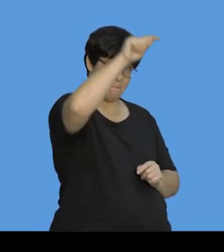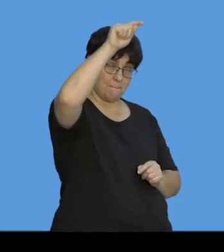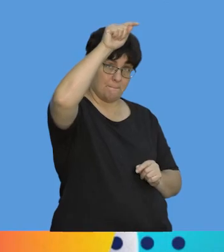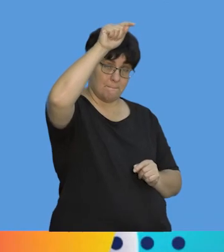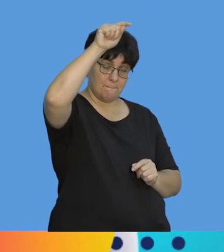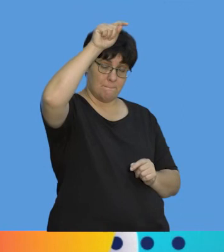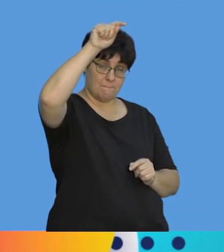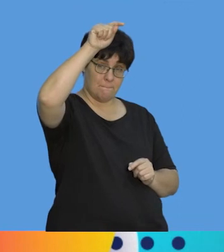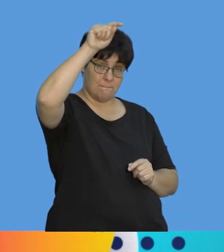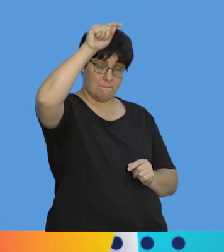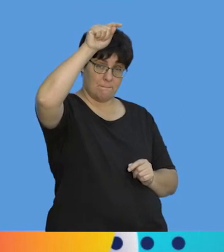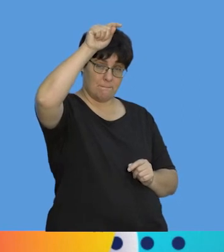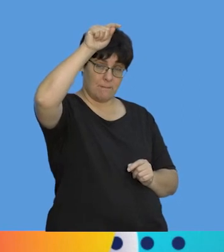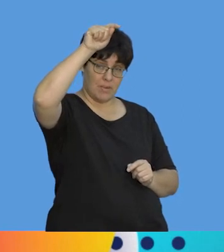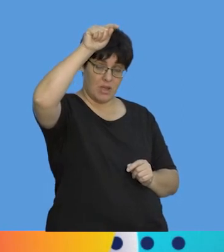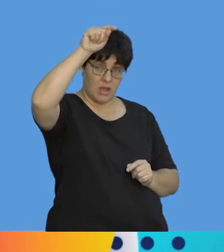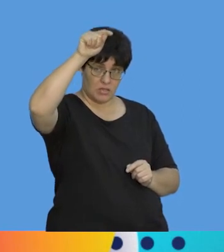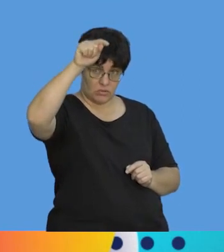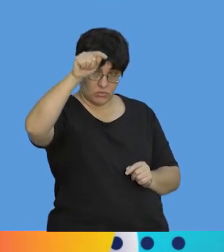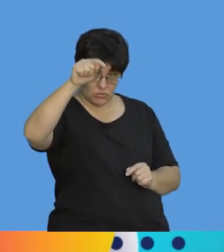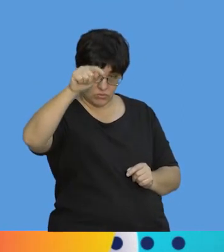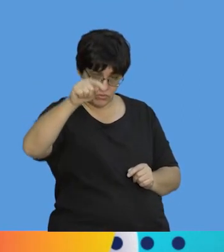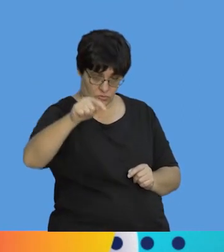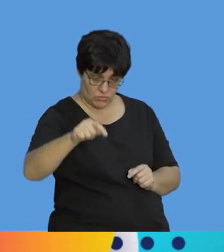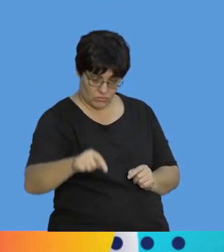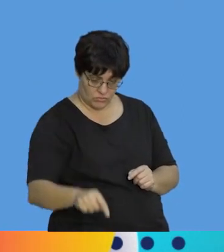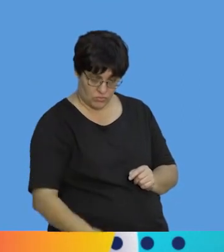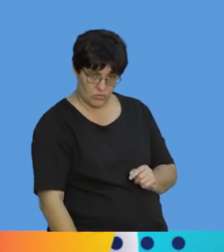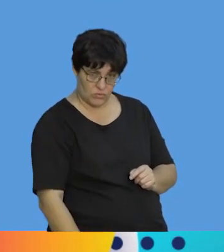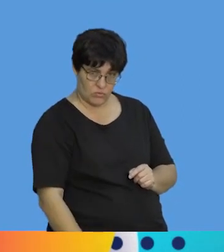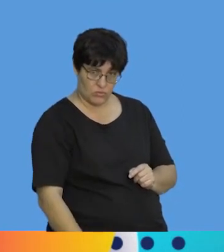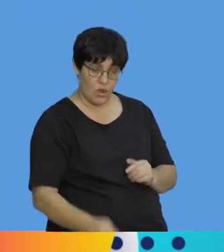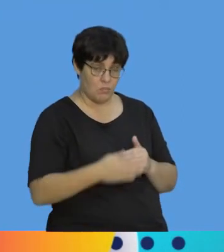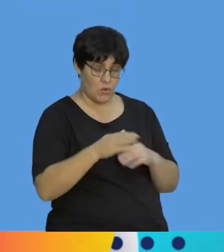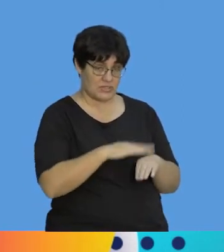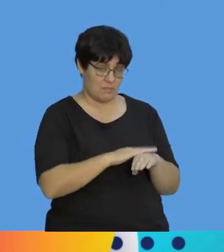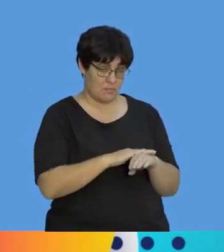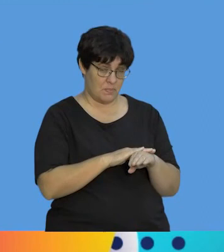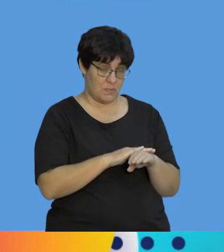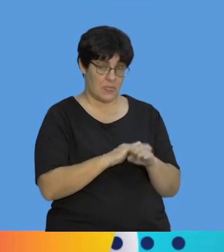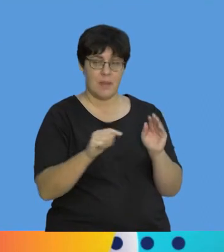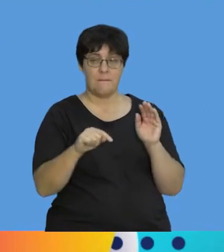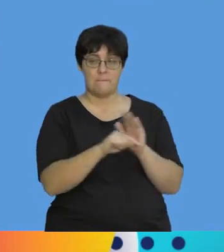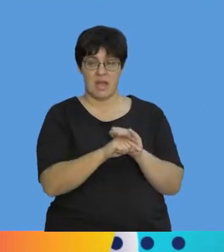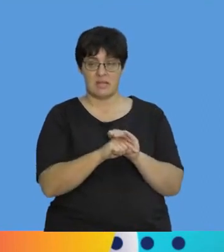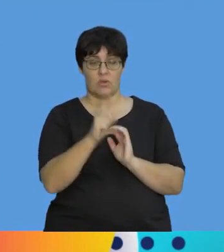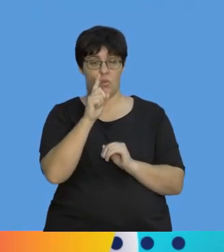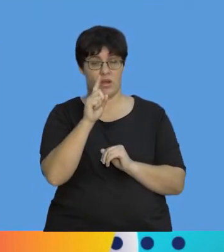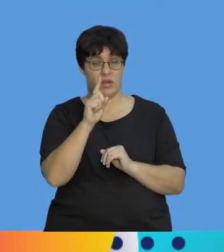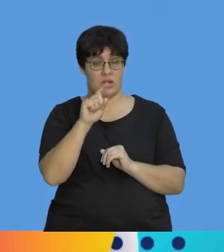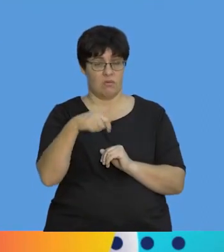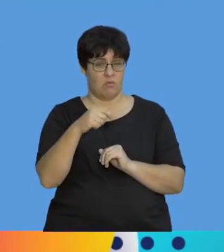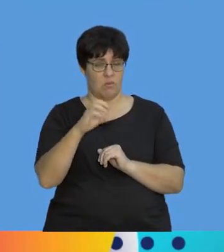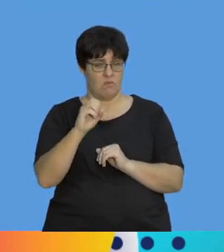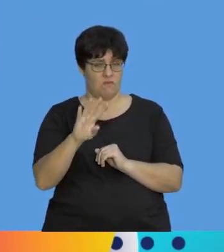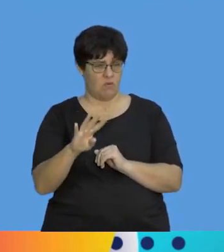motion, and now it's going to take more time to get to the bottom. So even this minus 1,04 doesn't make sense, because